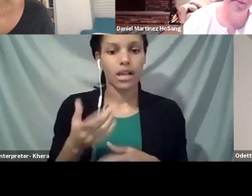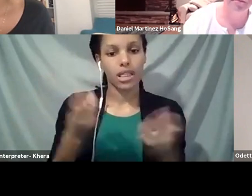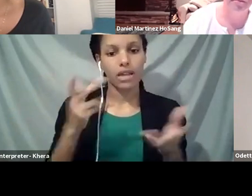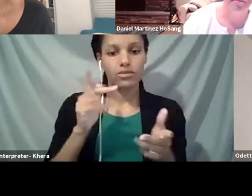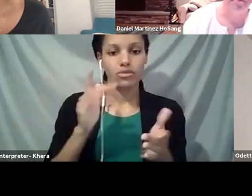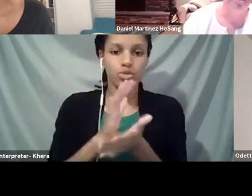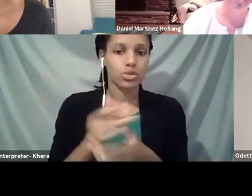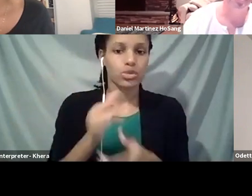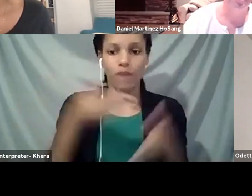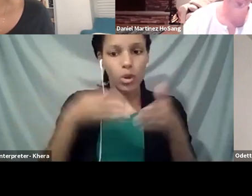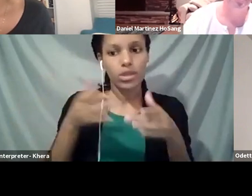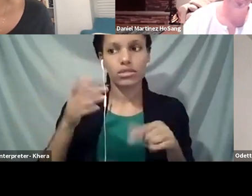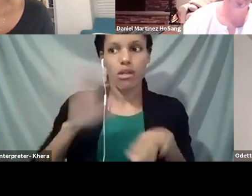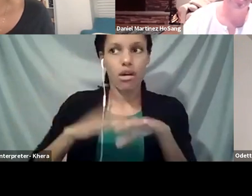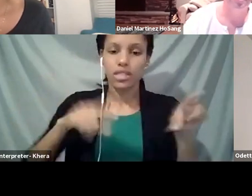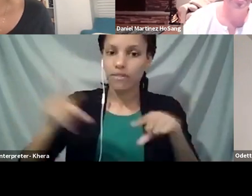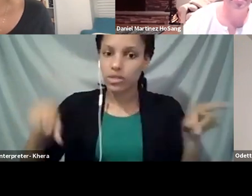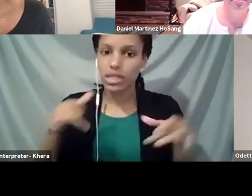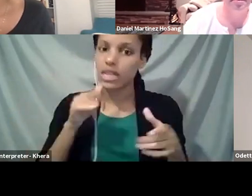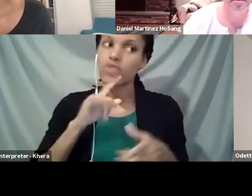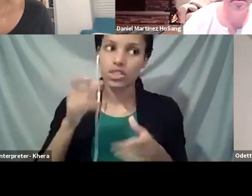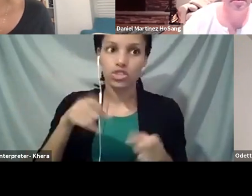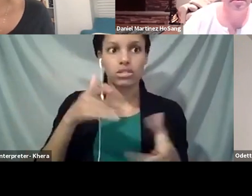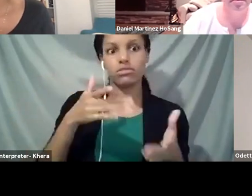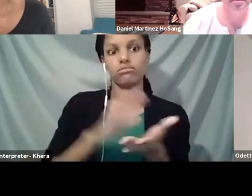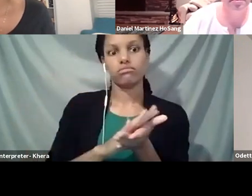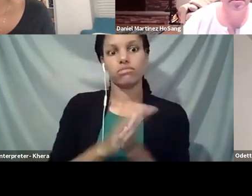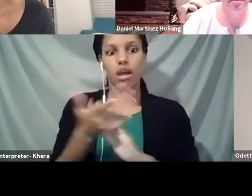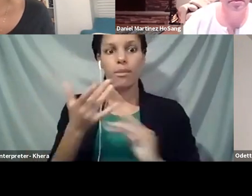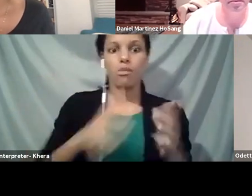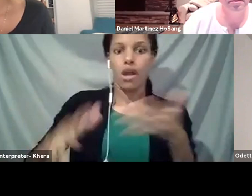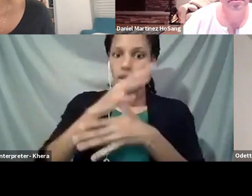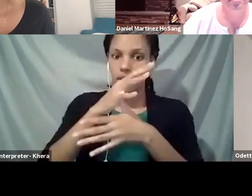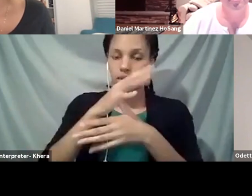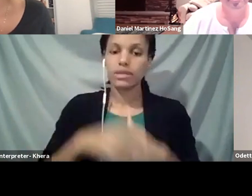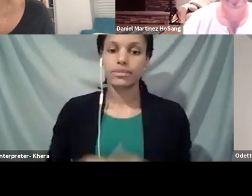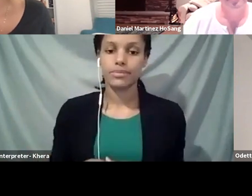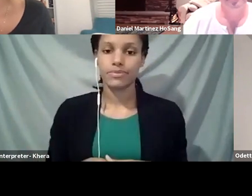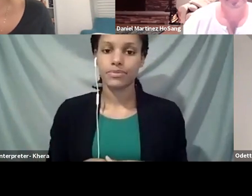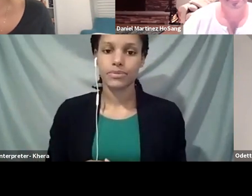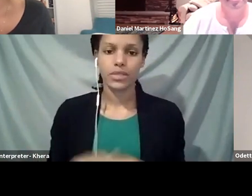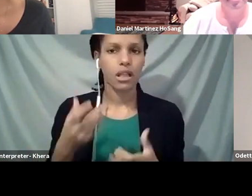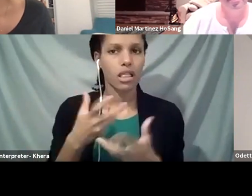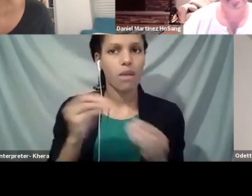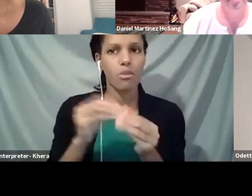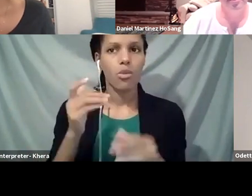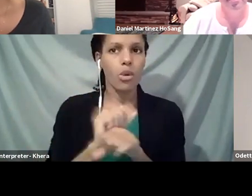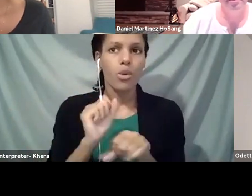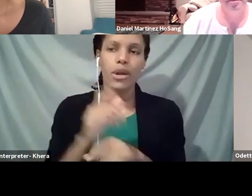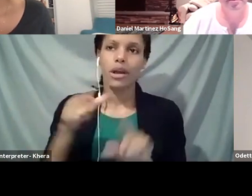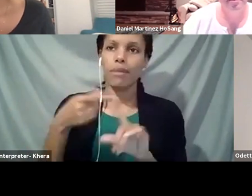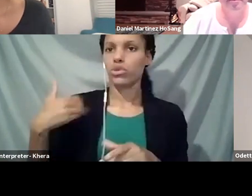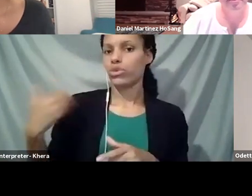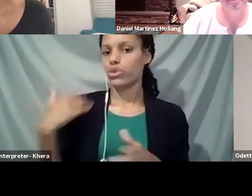priority. And just really briefly about the work that I did with a youth group, when I was starting to learn about my